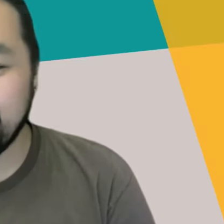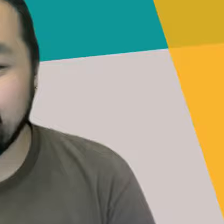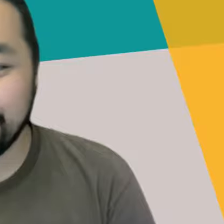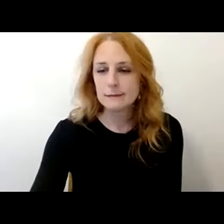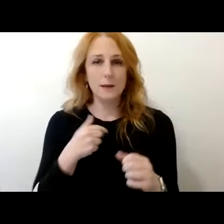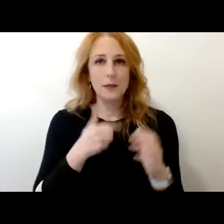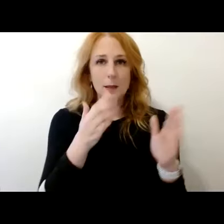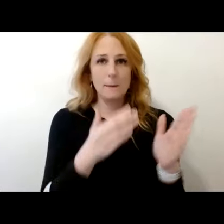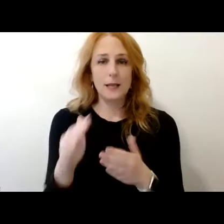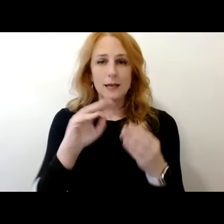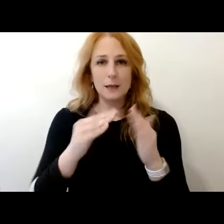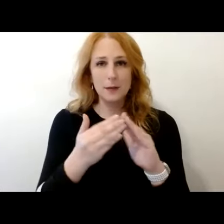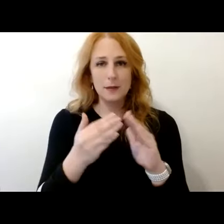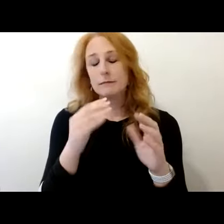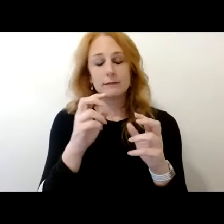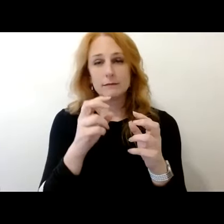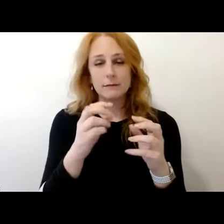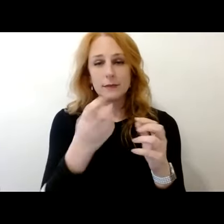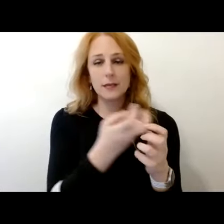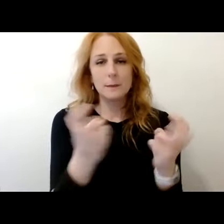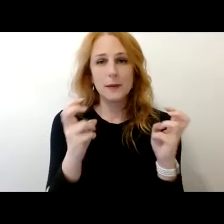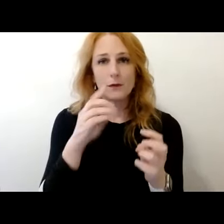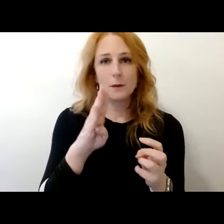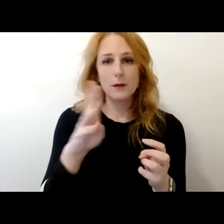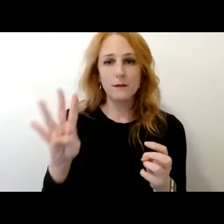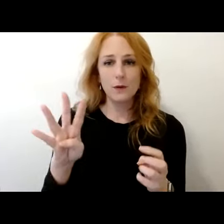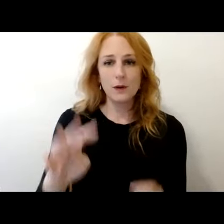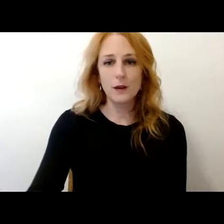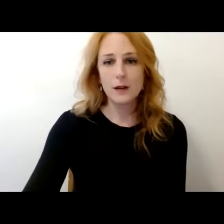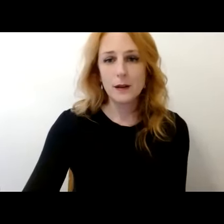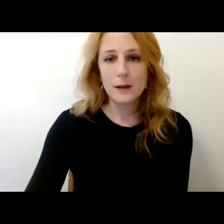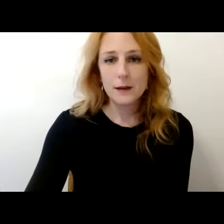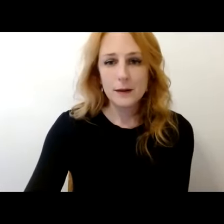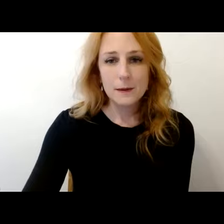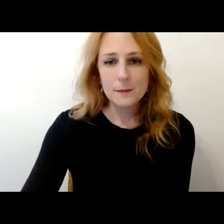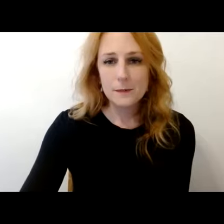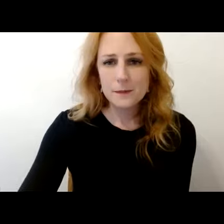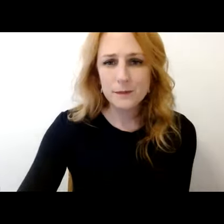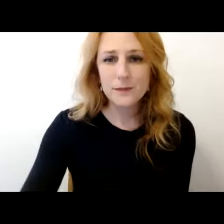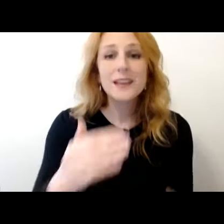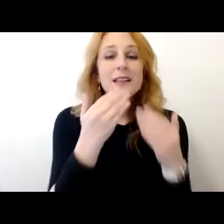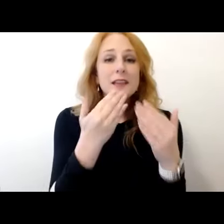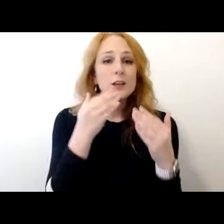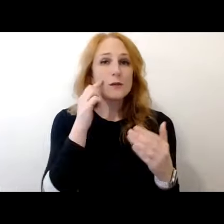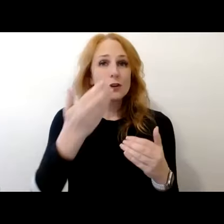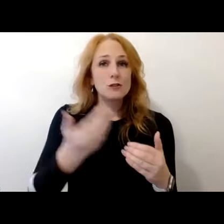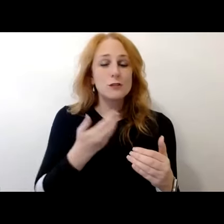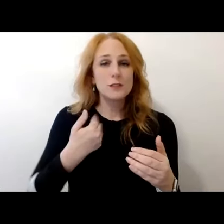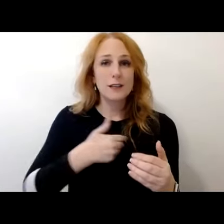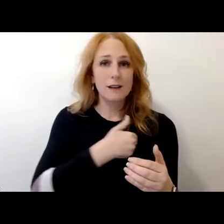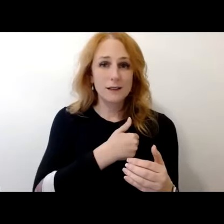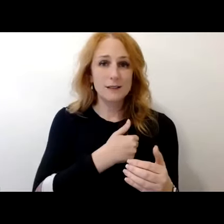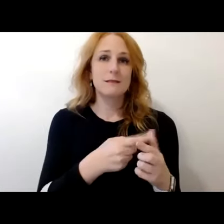for B4. I'm really excited to be here with you all as part of this conversation on safety. Thank you, Elisa, for introducing us and for grounding us